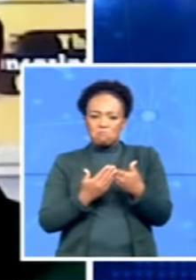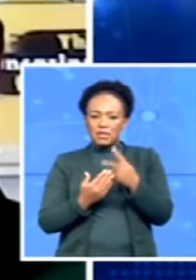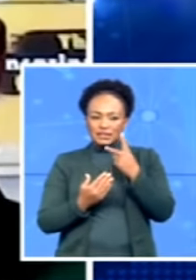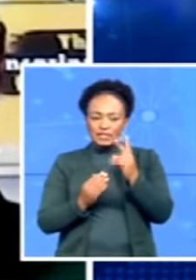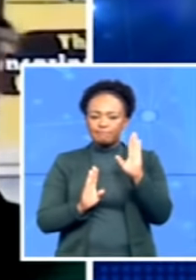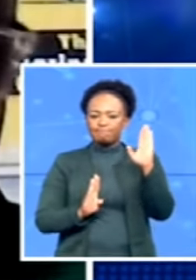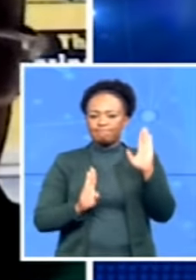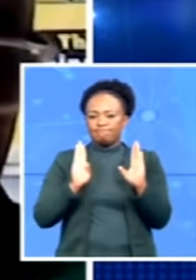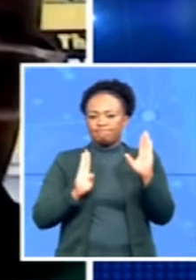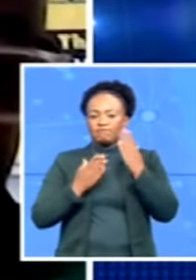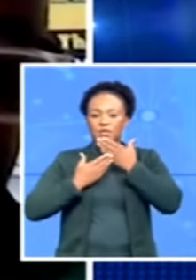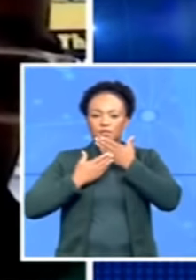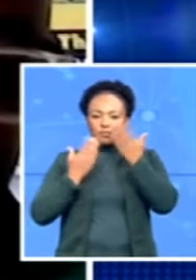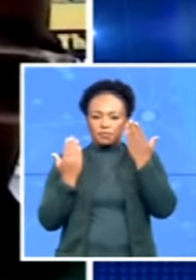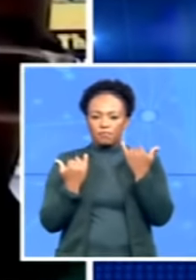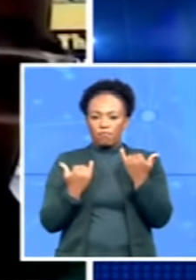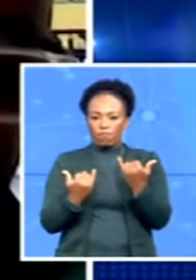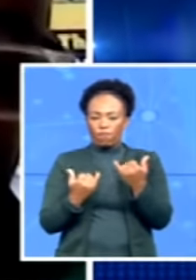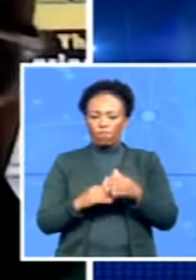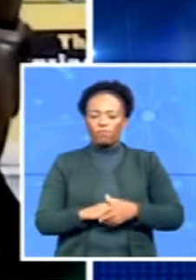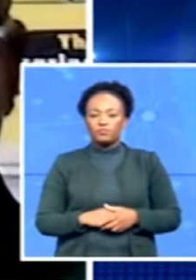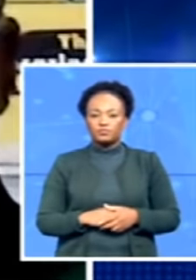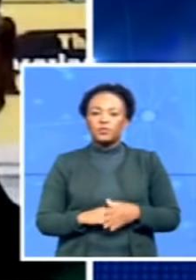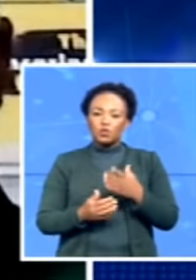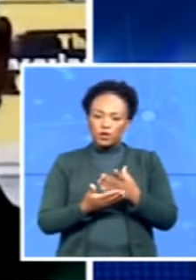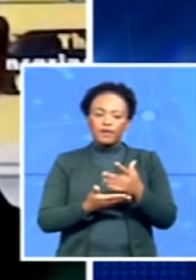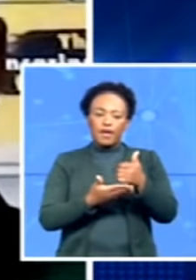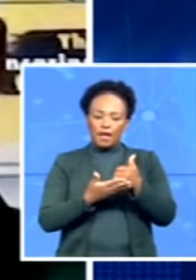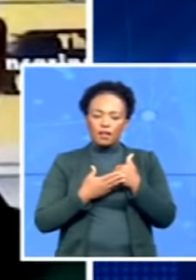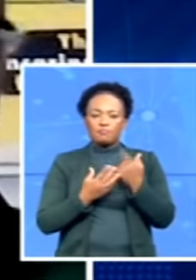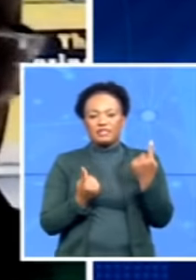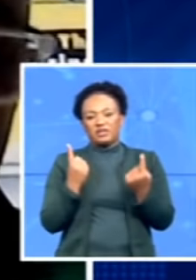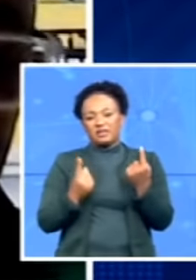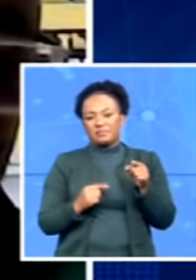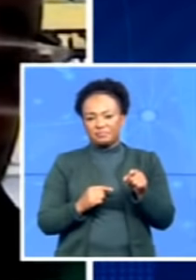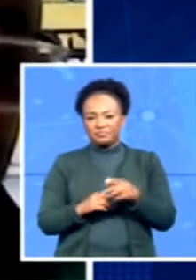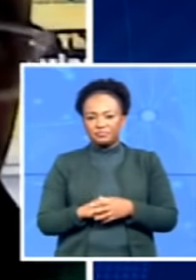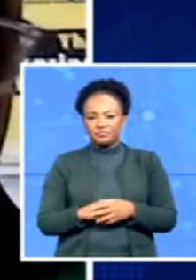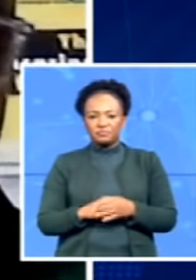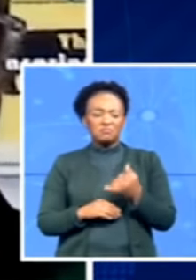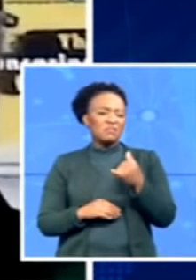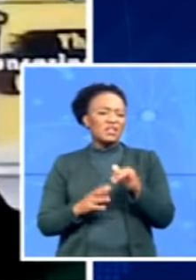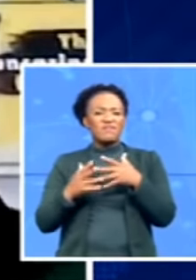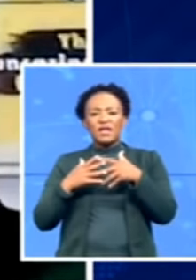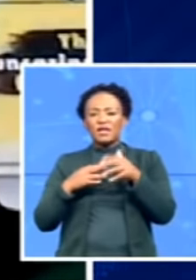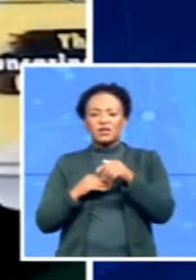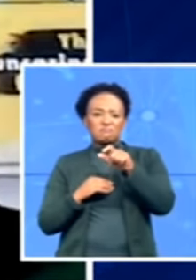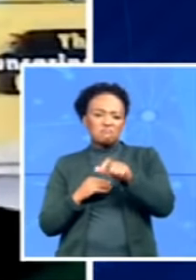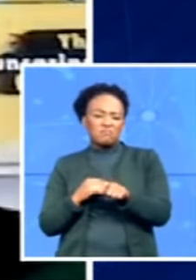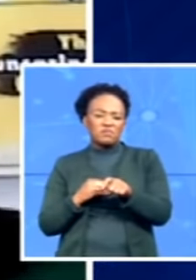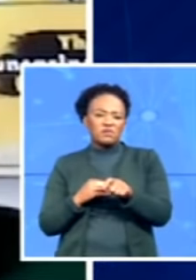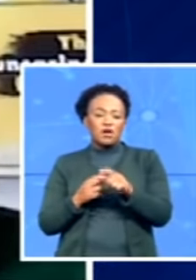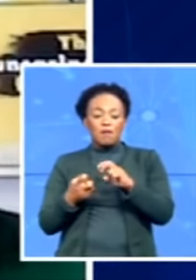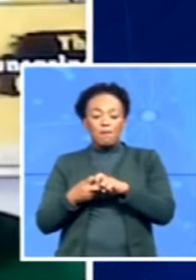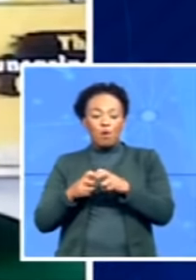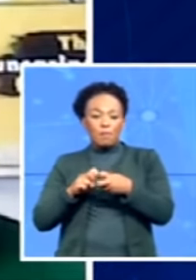We'll assist each other in that regard. And if there's anyone who has a problem, probably with